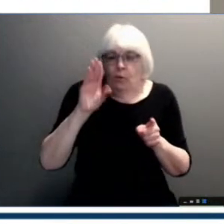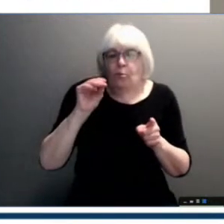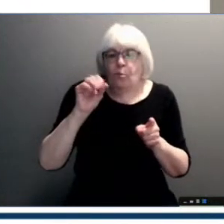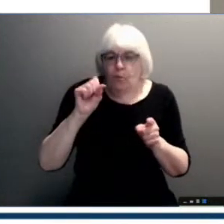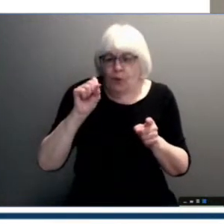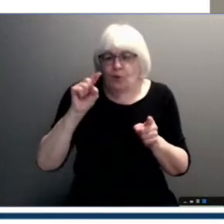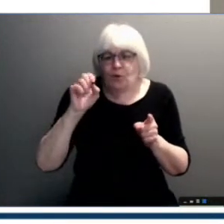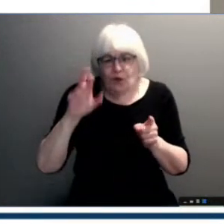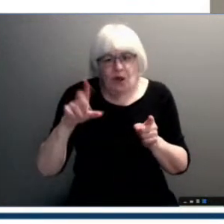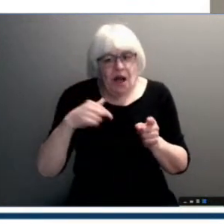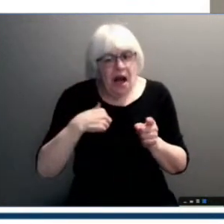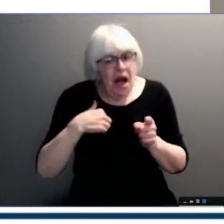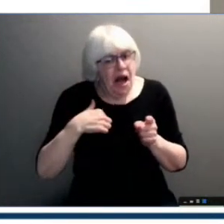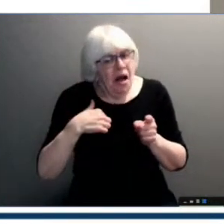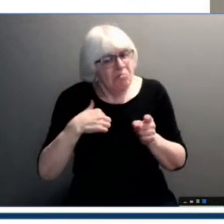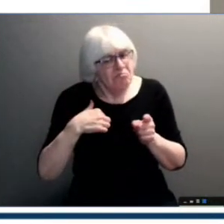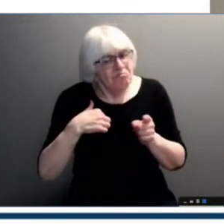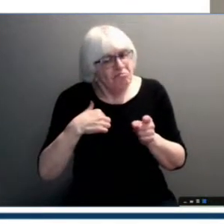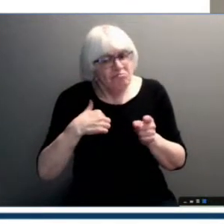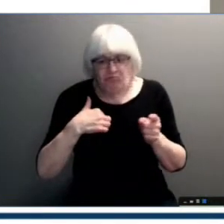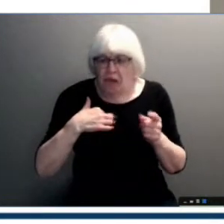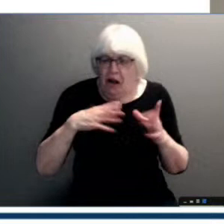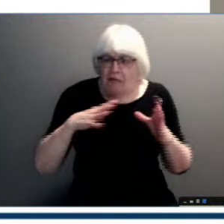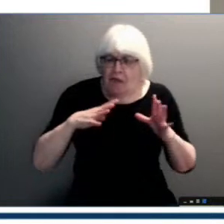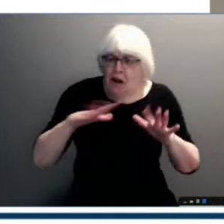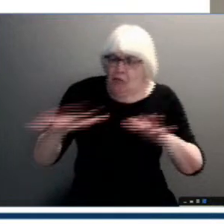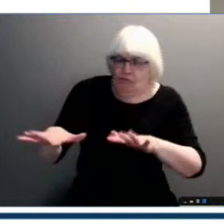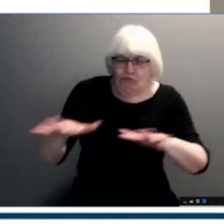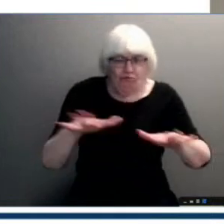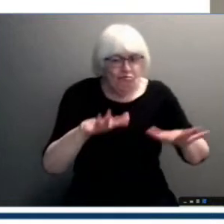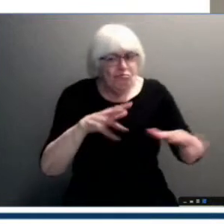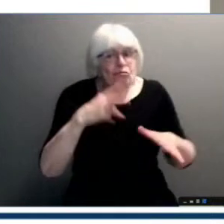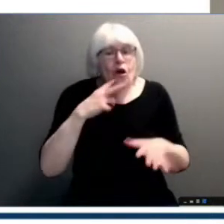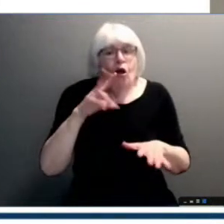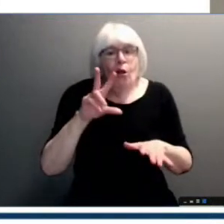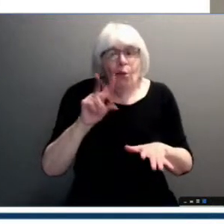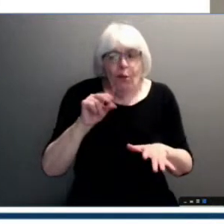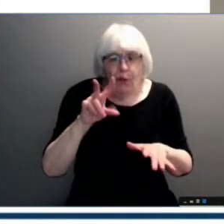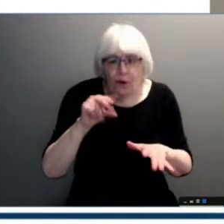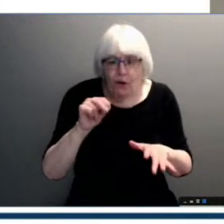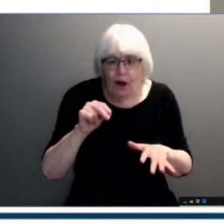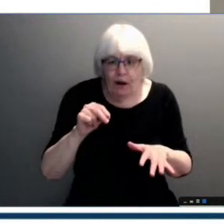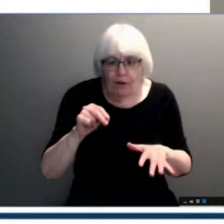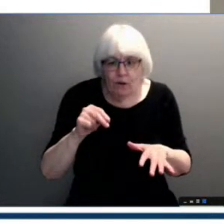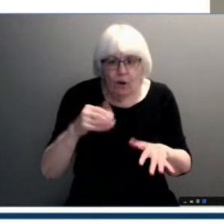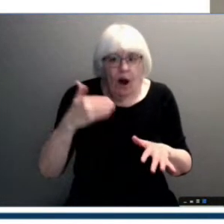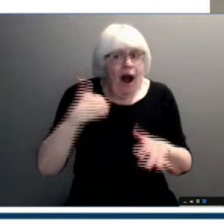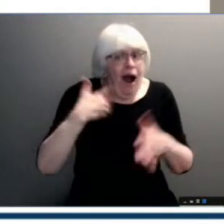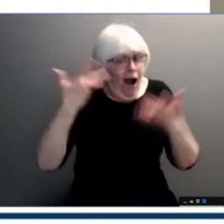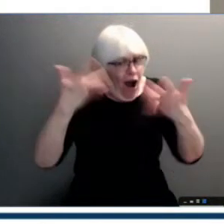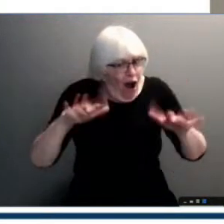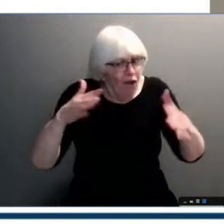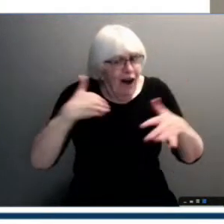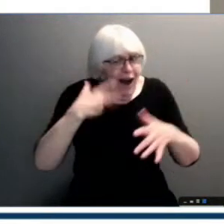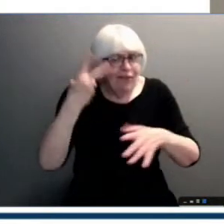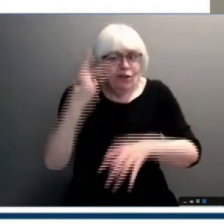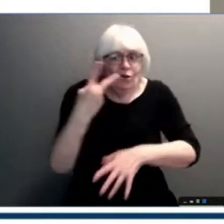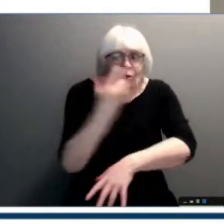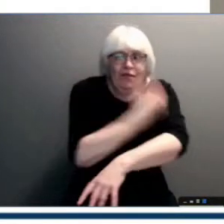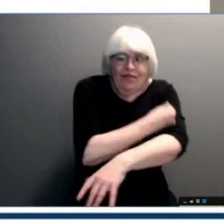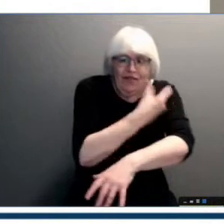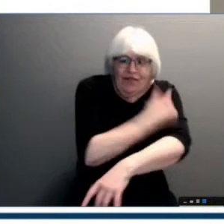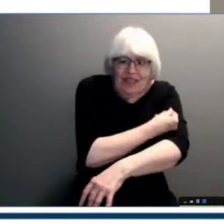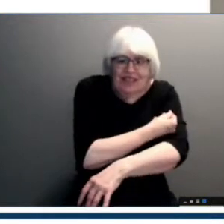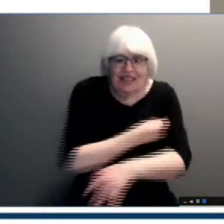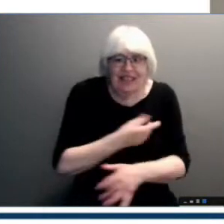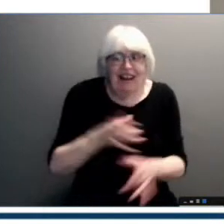30 years old and you've got 2 doses of vaccine, your risk of getting severe disease is low. And therefore, I'm going to make the